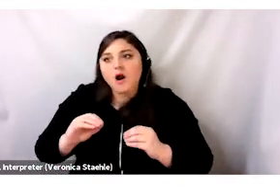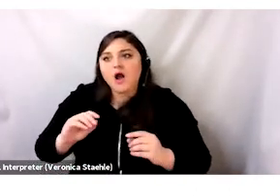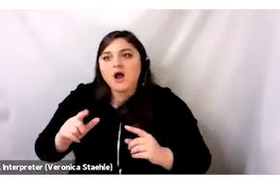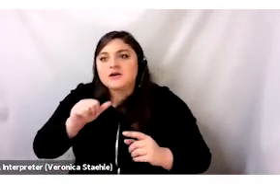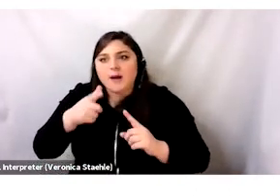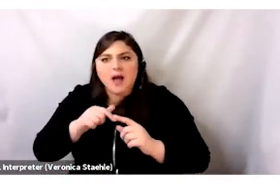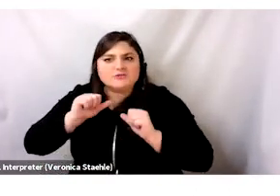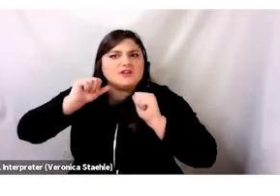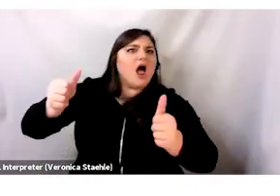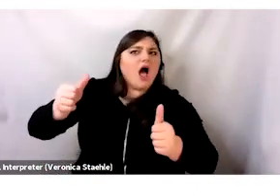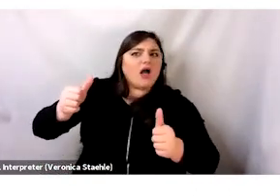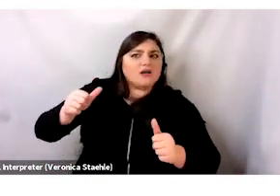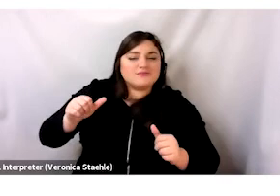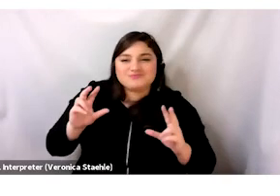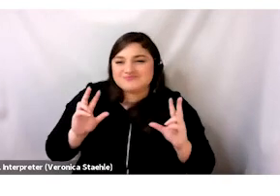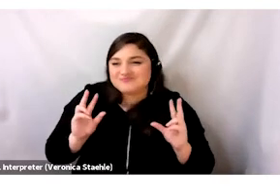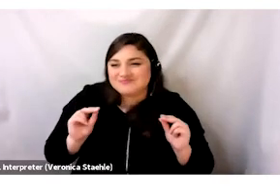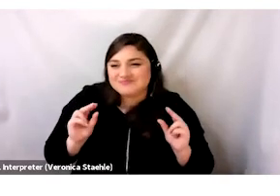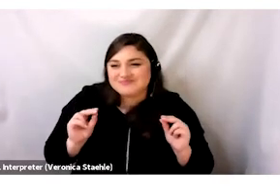looking very